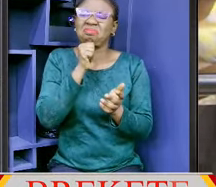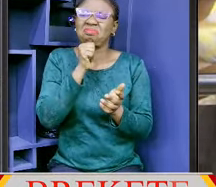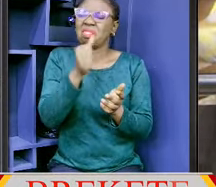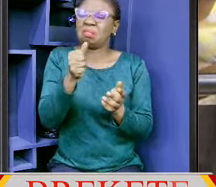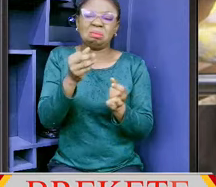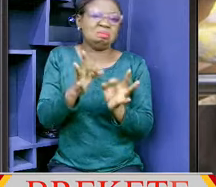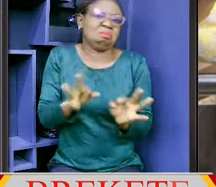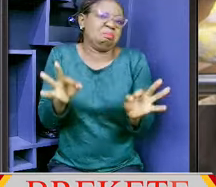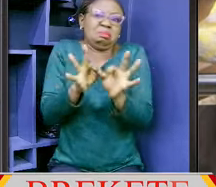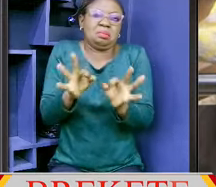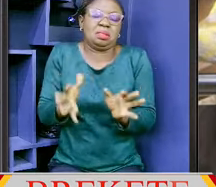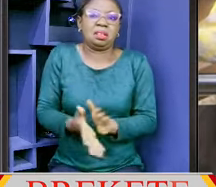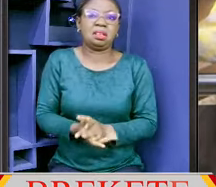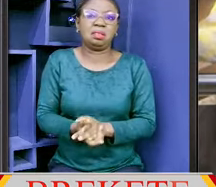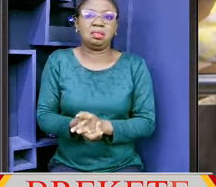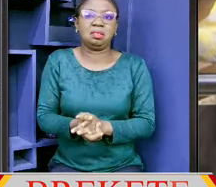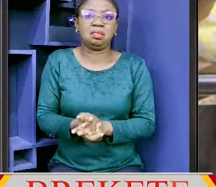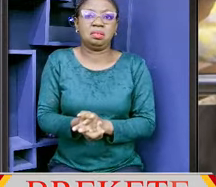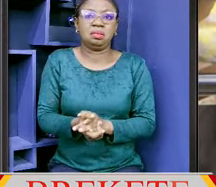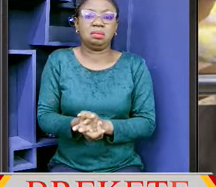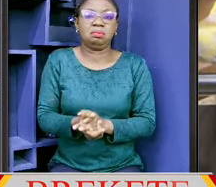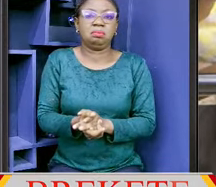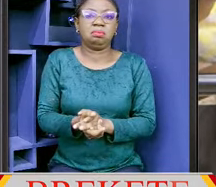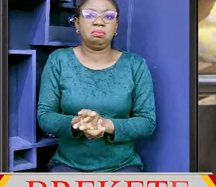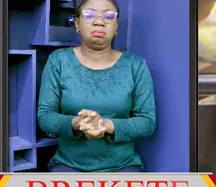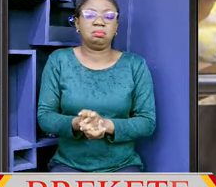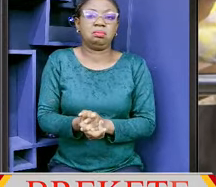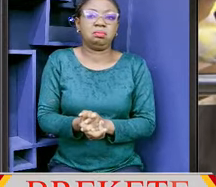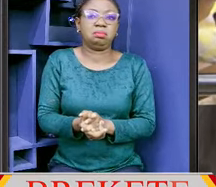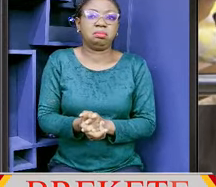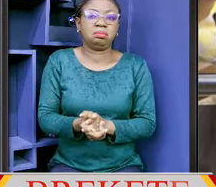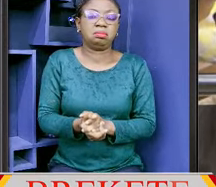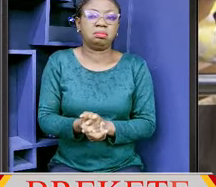so irrelevant, so unimportant.